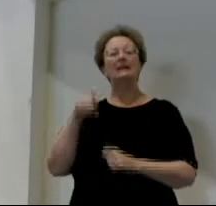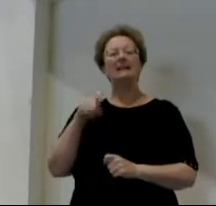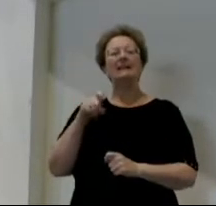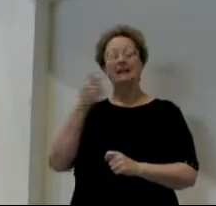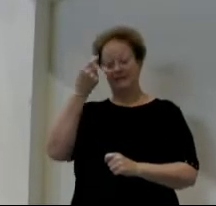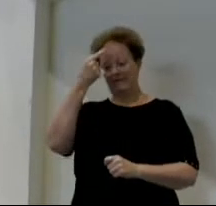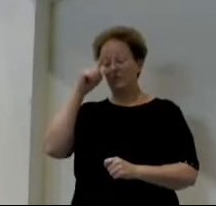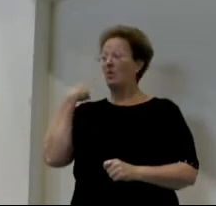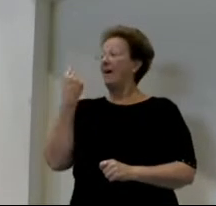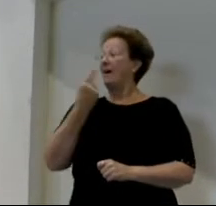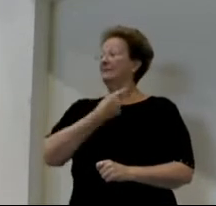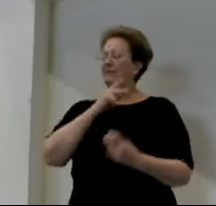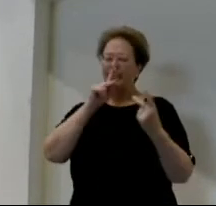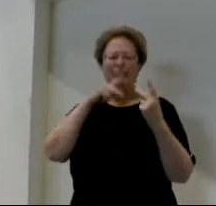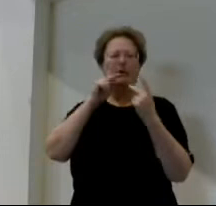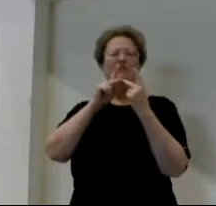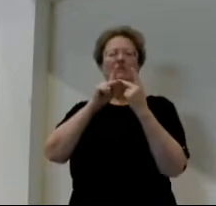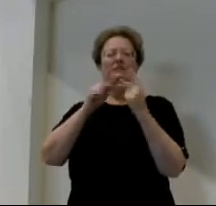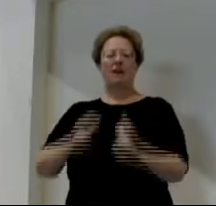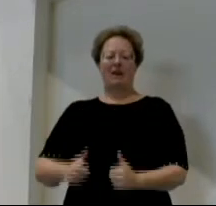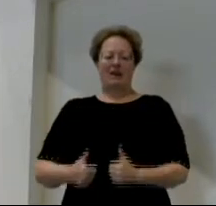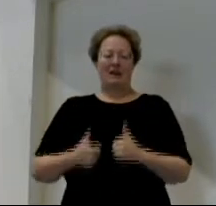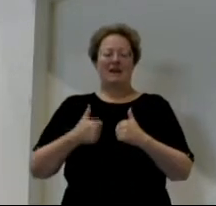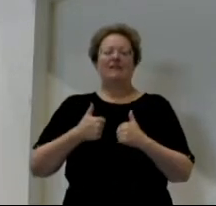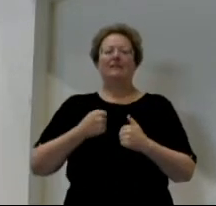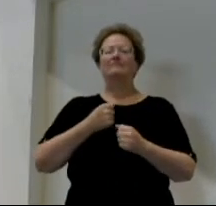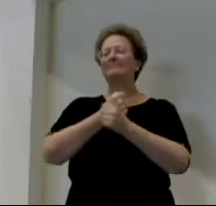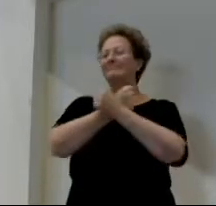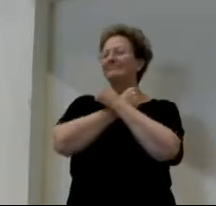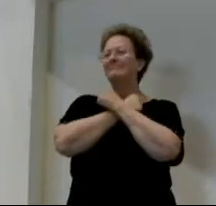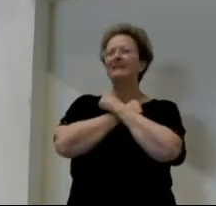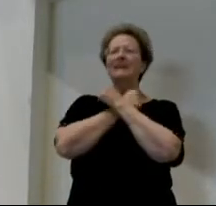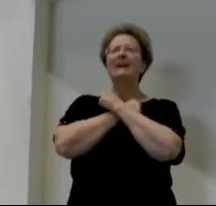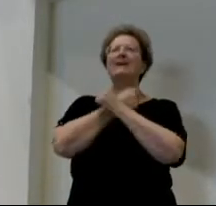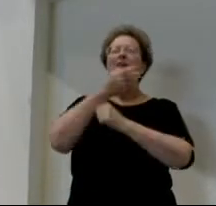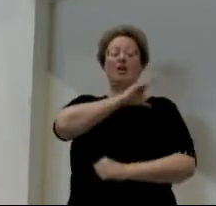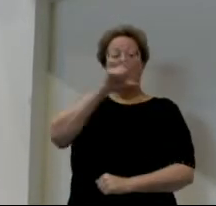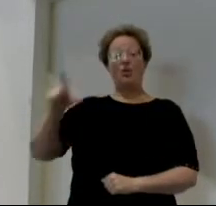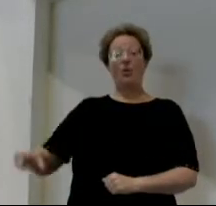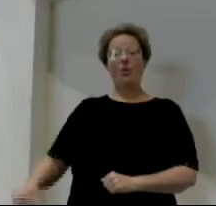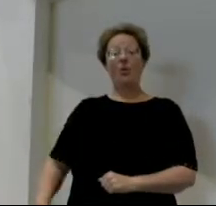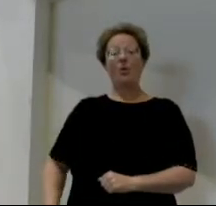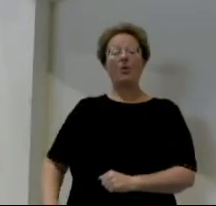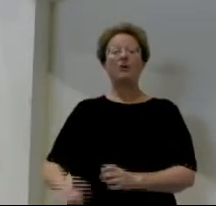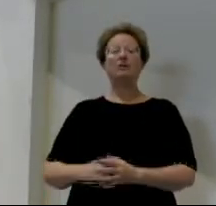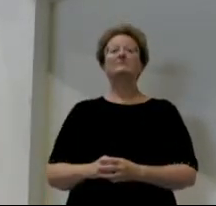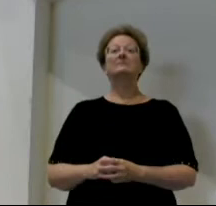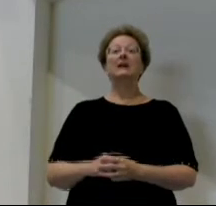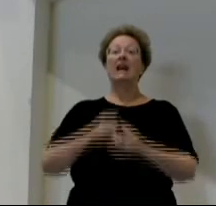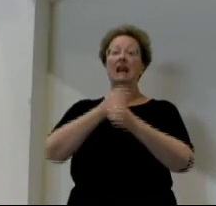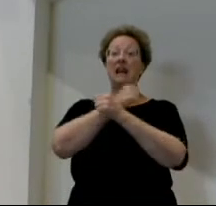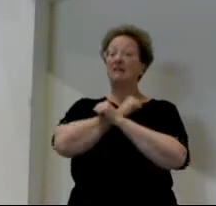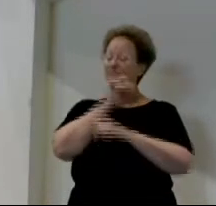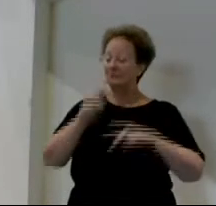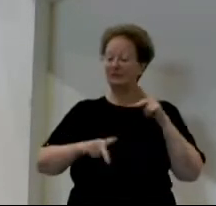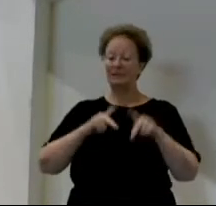But he comes and he perfectly loves the Lord with all his heart, soul, and mind, and he loves his neighbor, and his